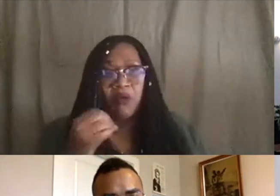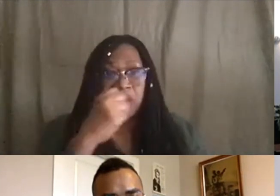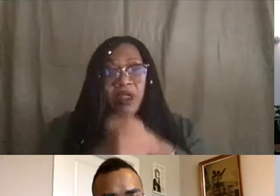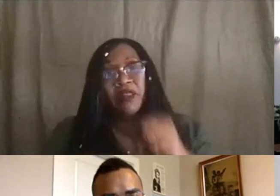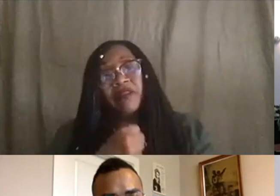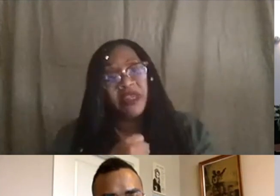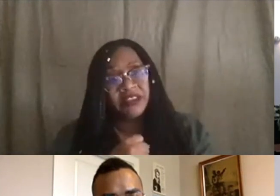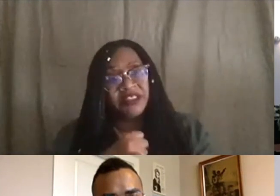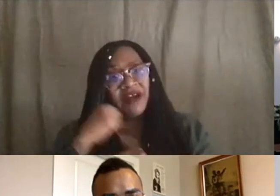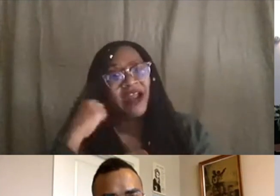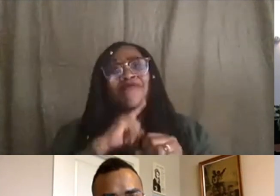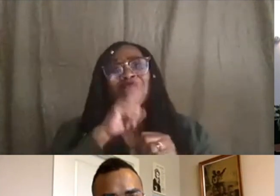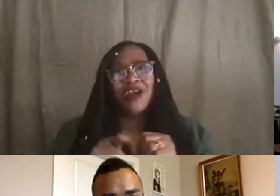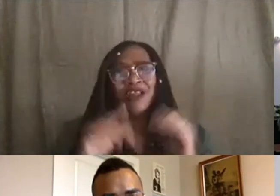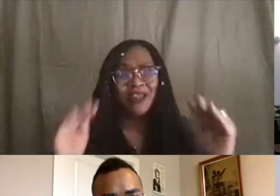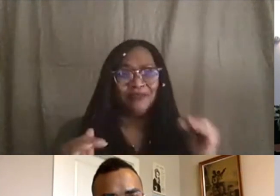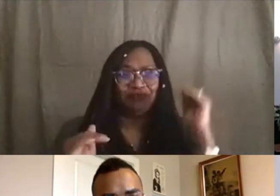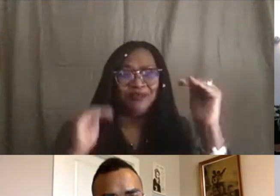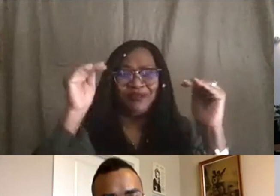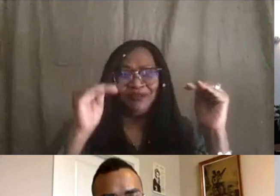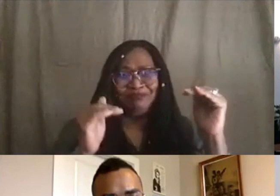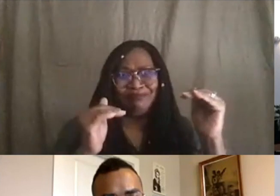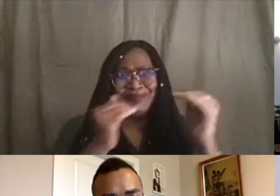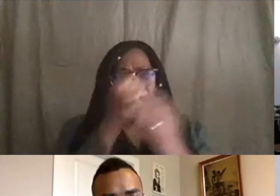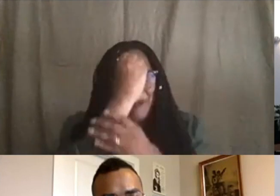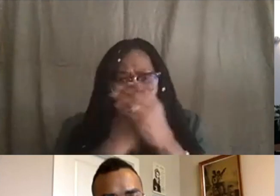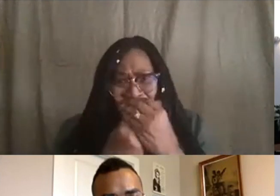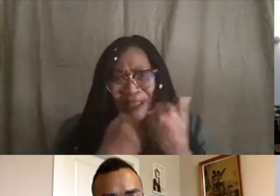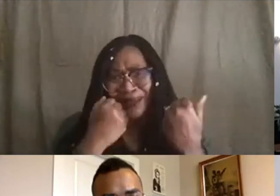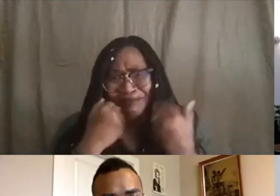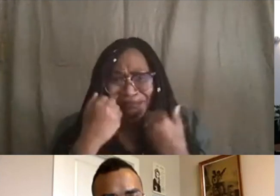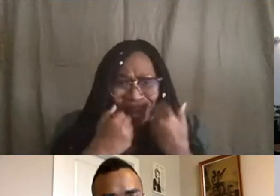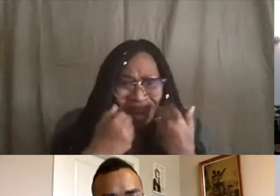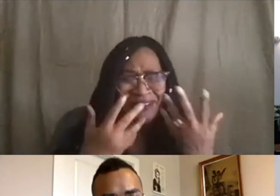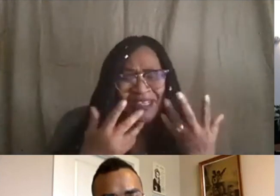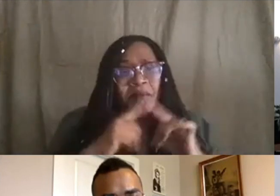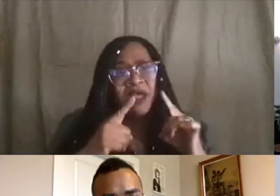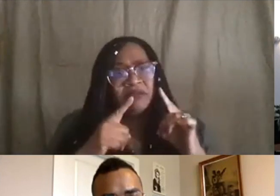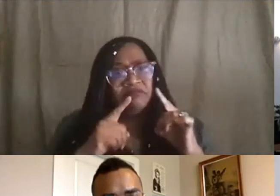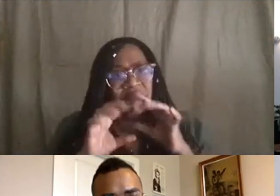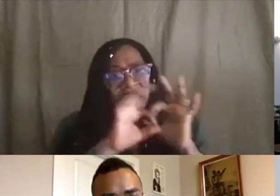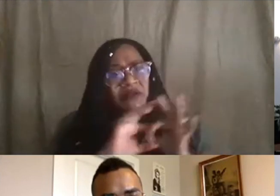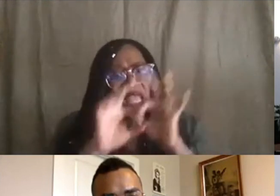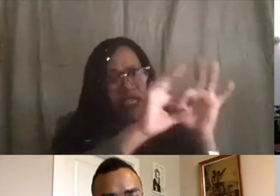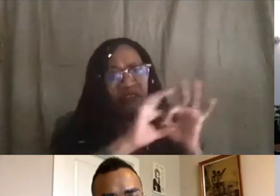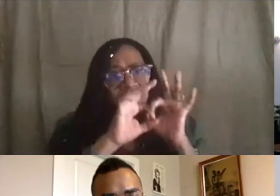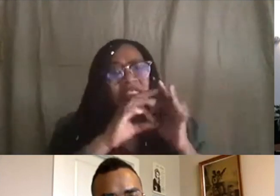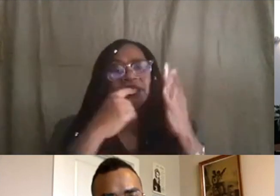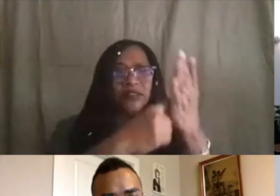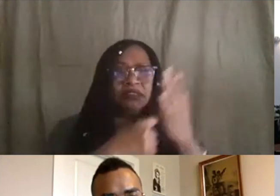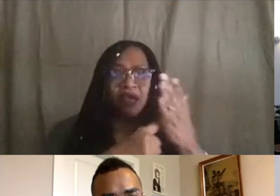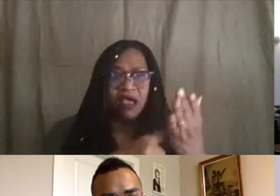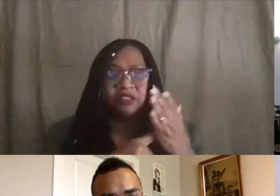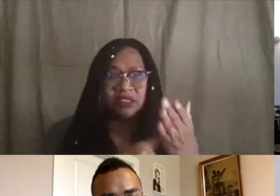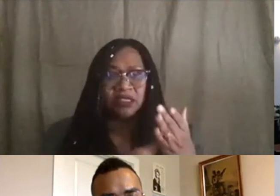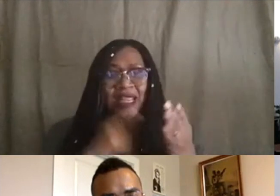have grown a lot more, and I'm embarrassed to say, but that's also part of this discussion today, what we're talking about. And I